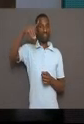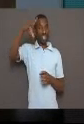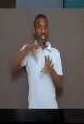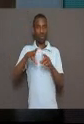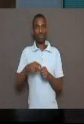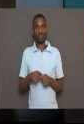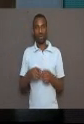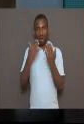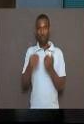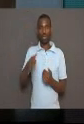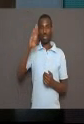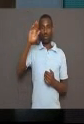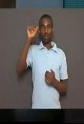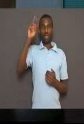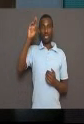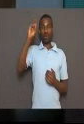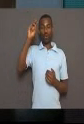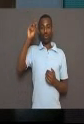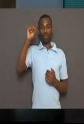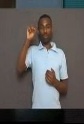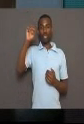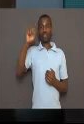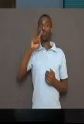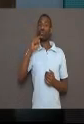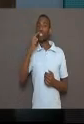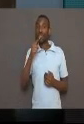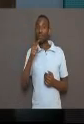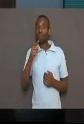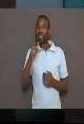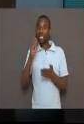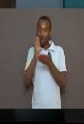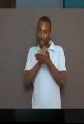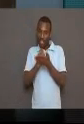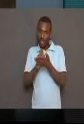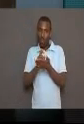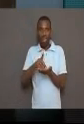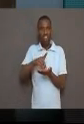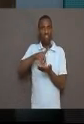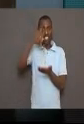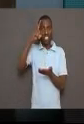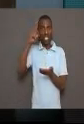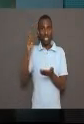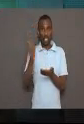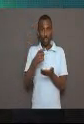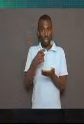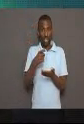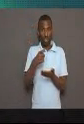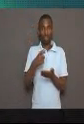therefore, will register a higher reading than it previously did.